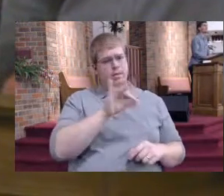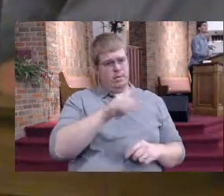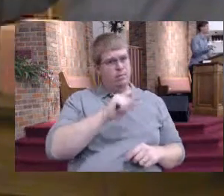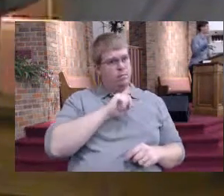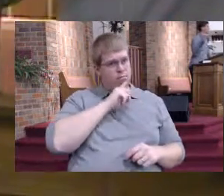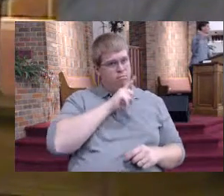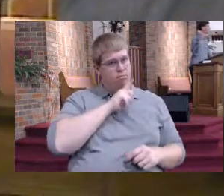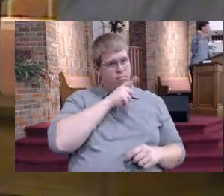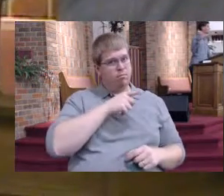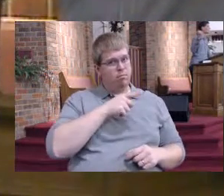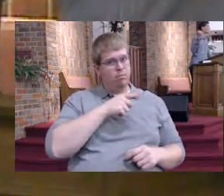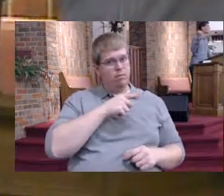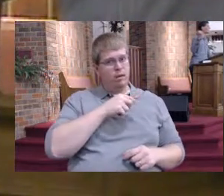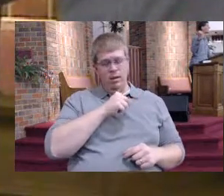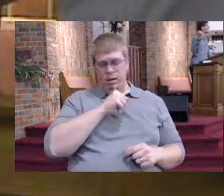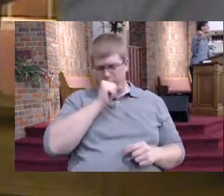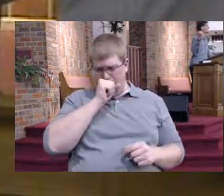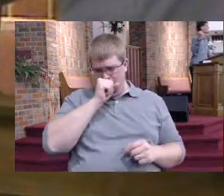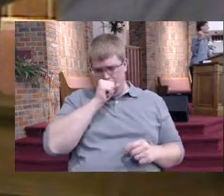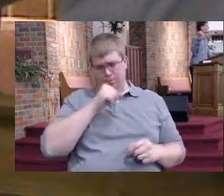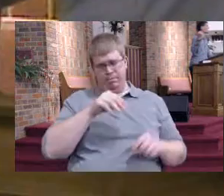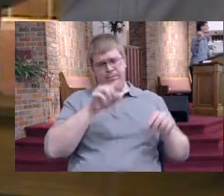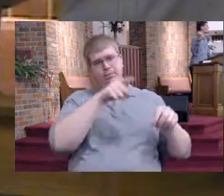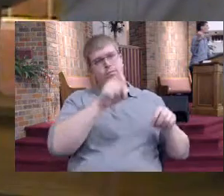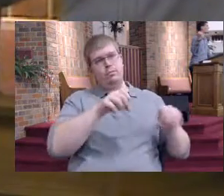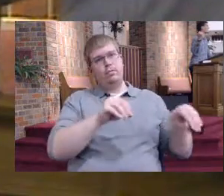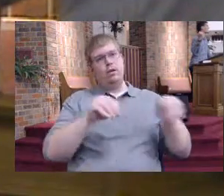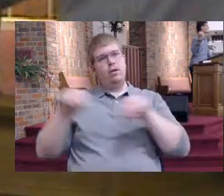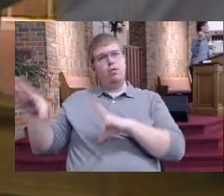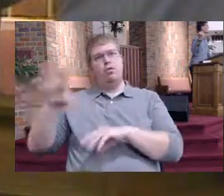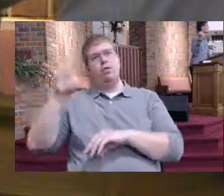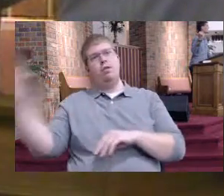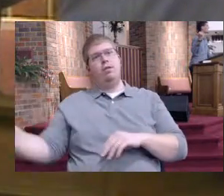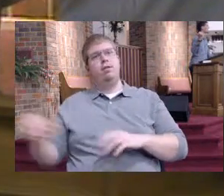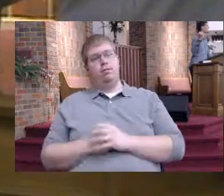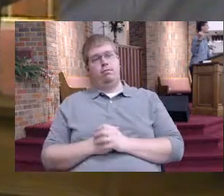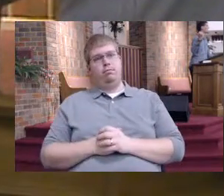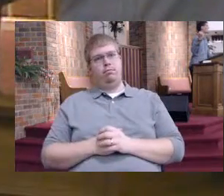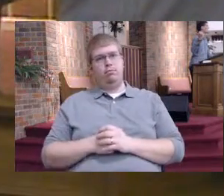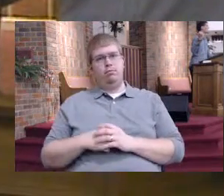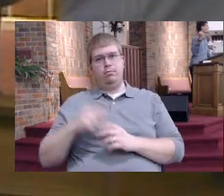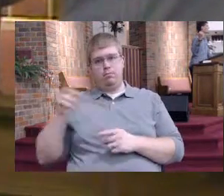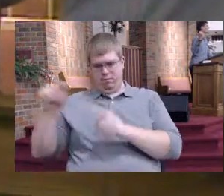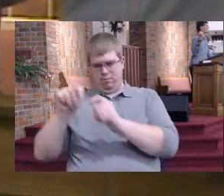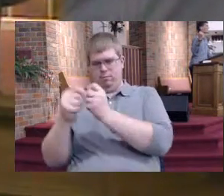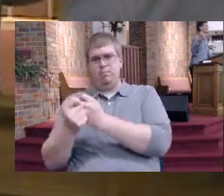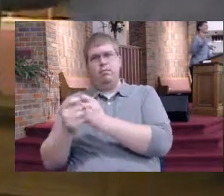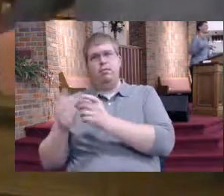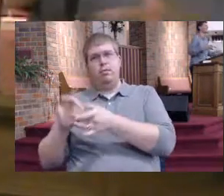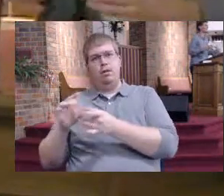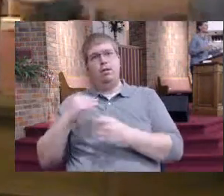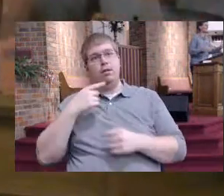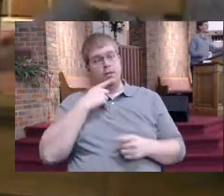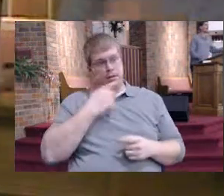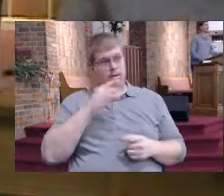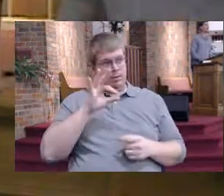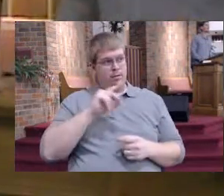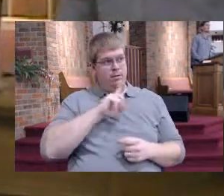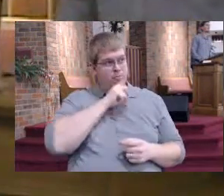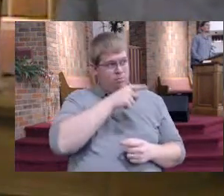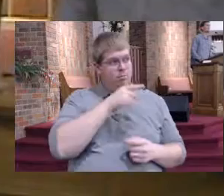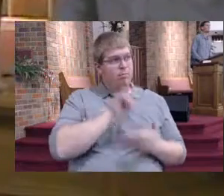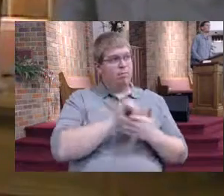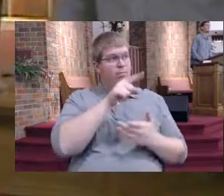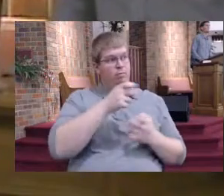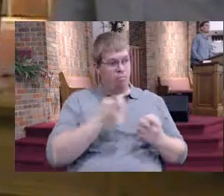serious, move to East Africa. Join this team. Go to Tabora. We'll see how serious you are about wanting that next